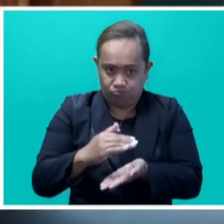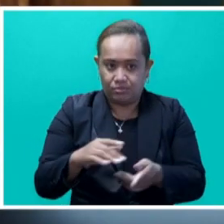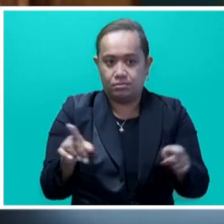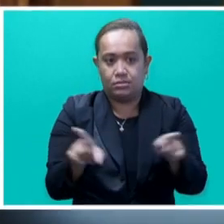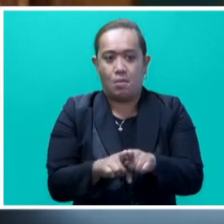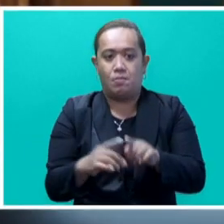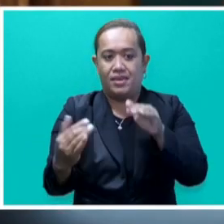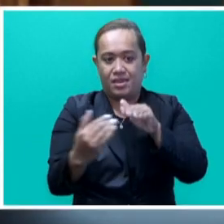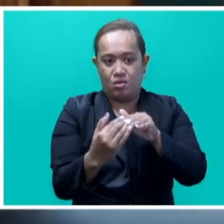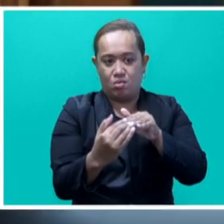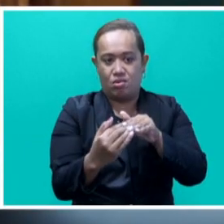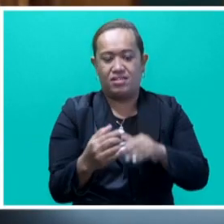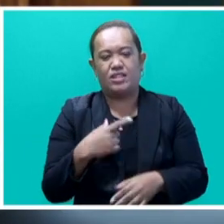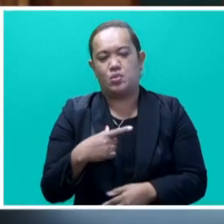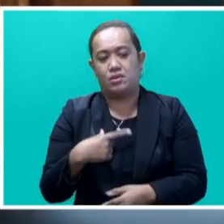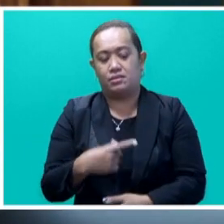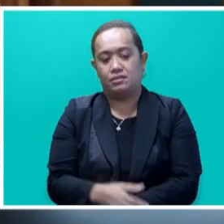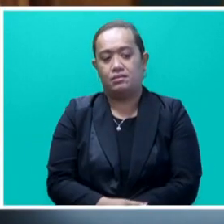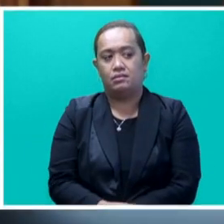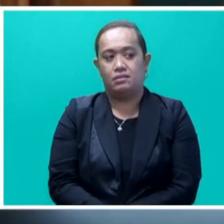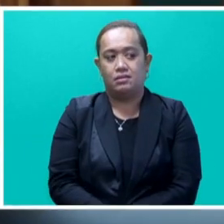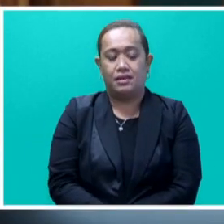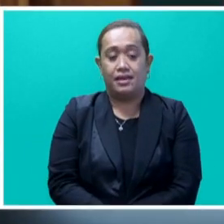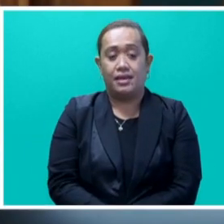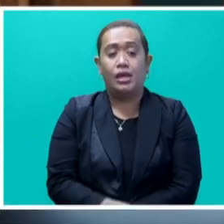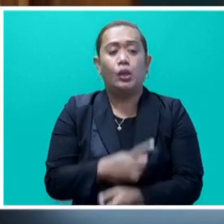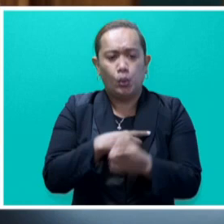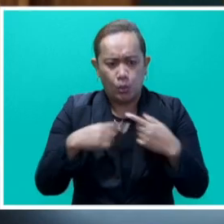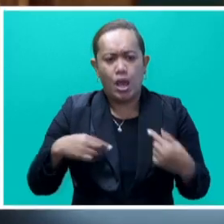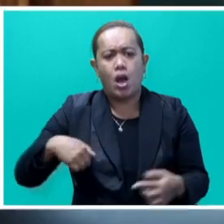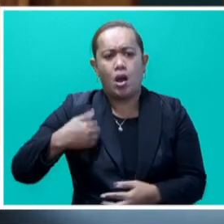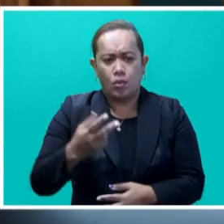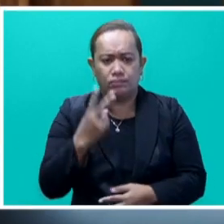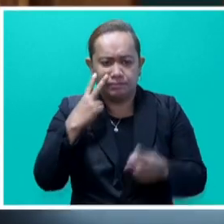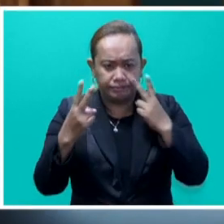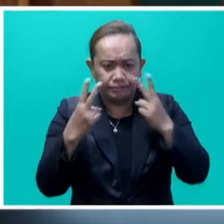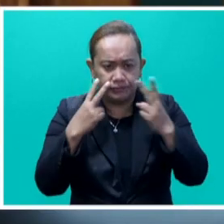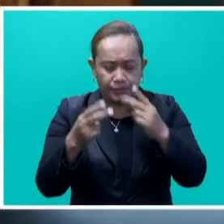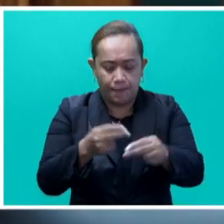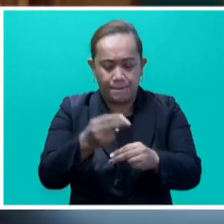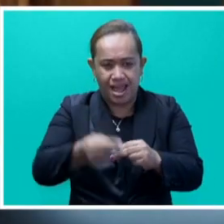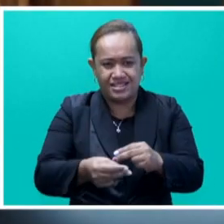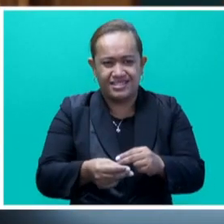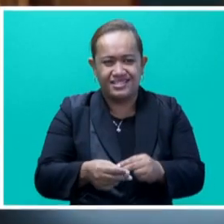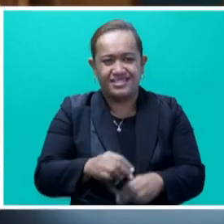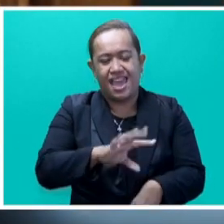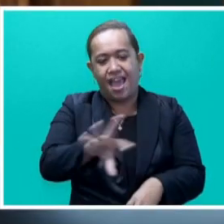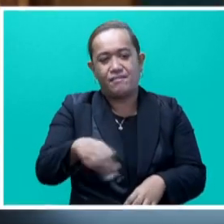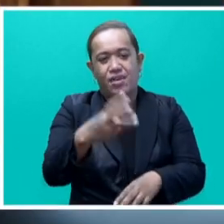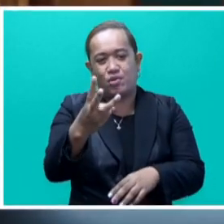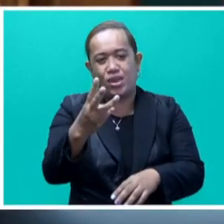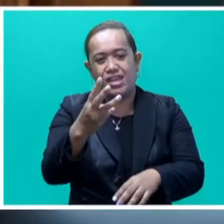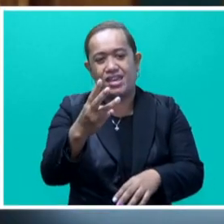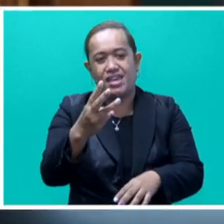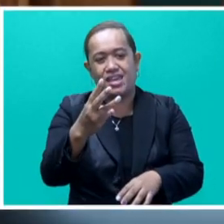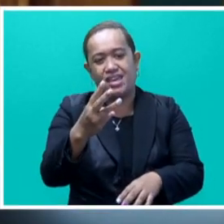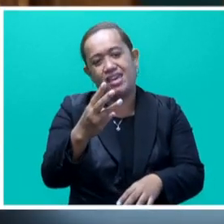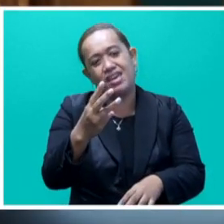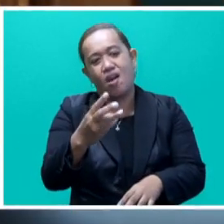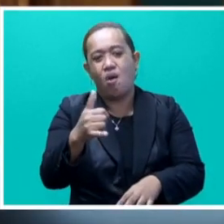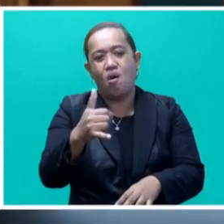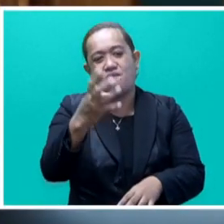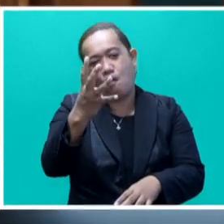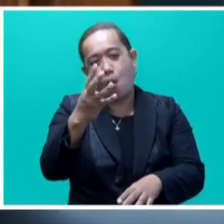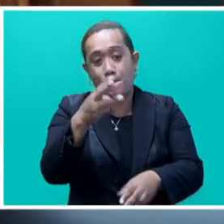is such that the ministry has to revisit the planted areas after every 3 to 4 months as part of the bid-up system.